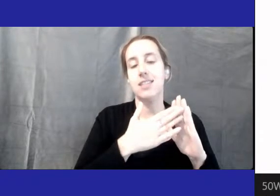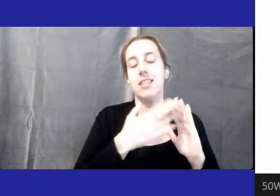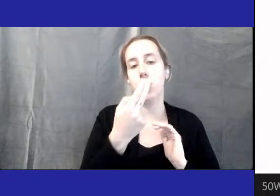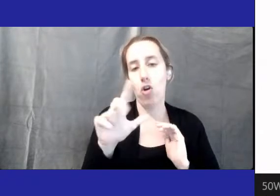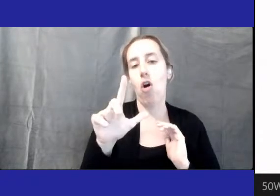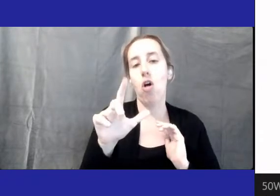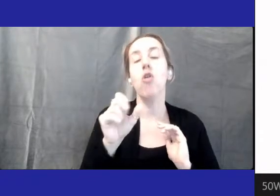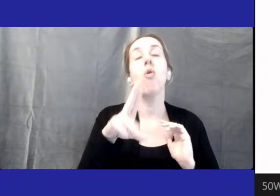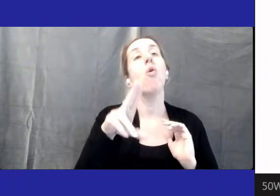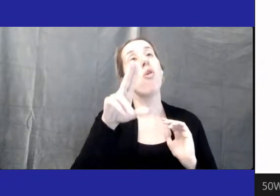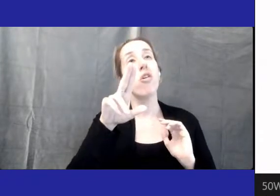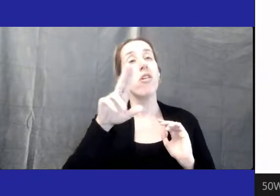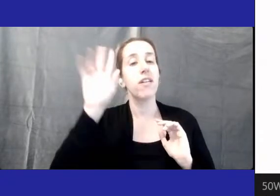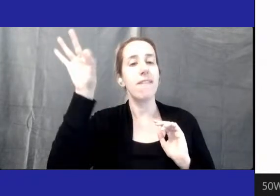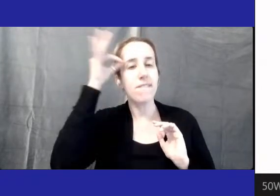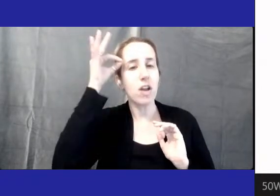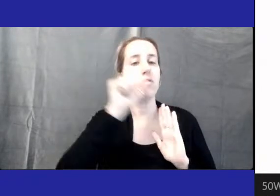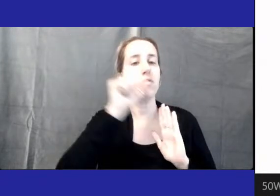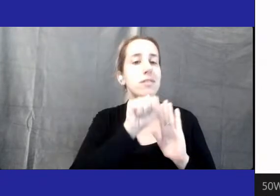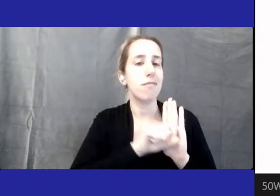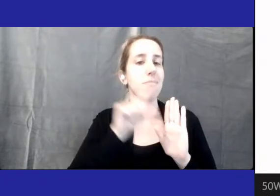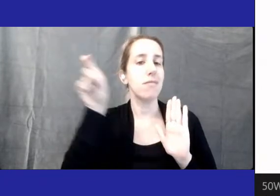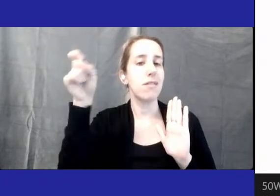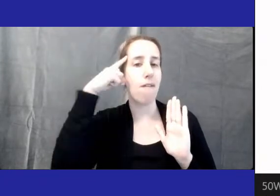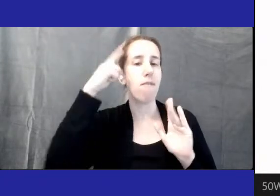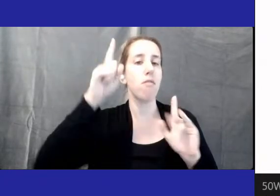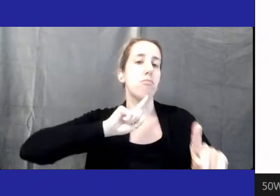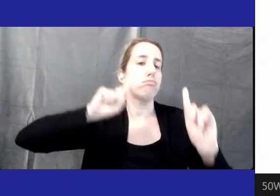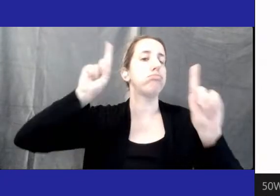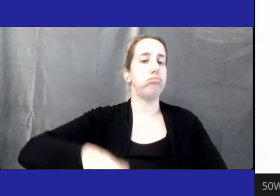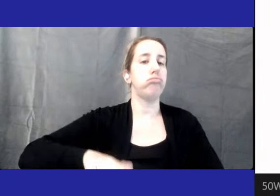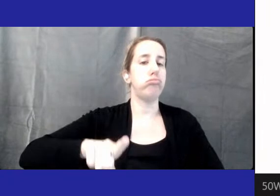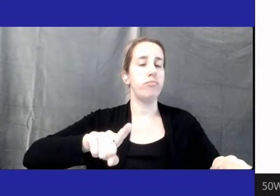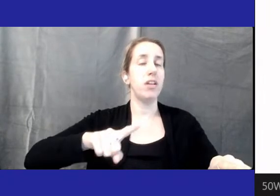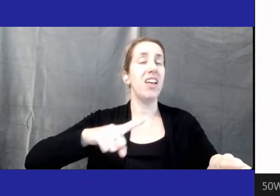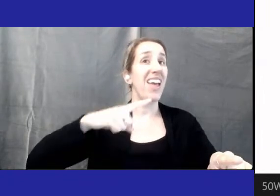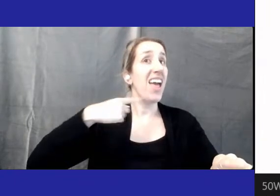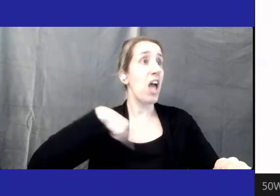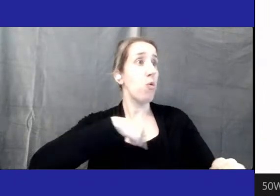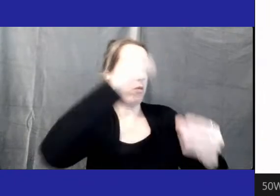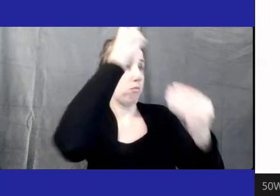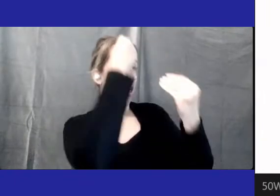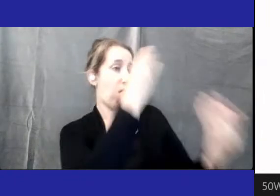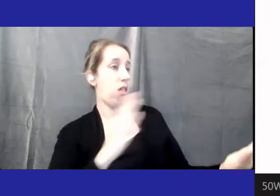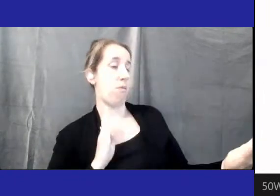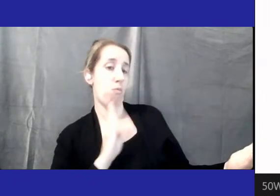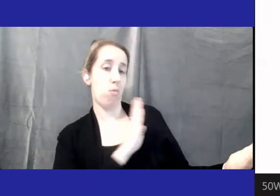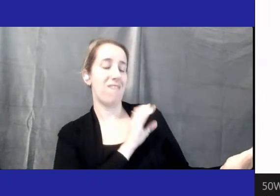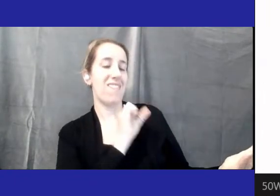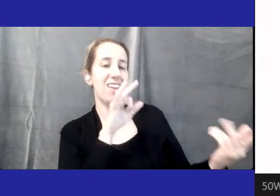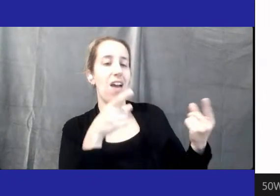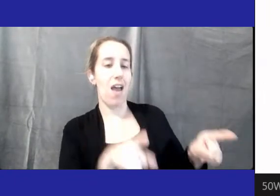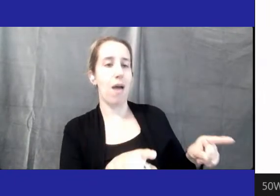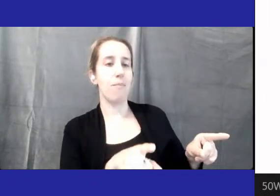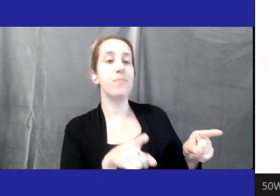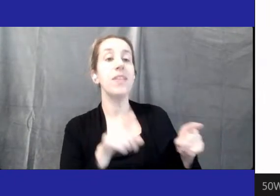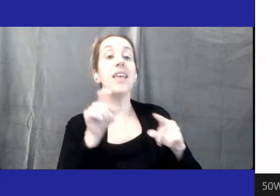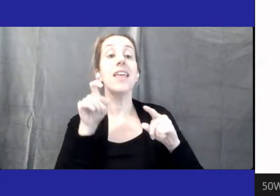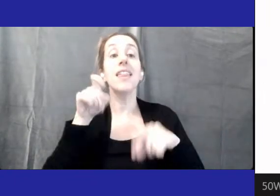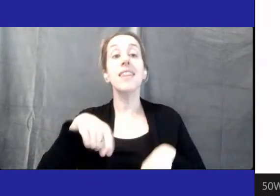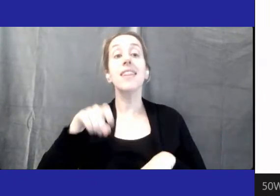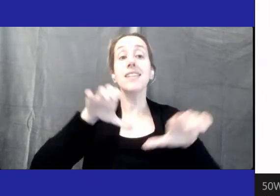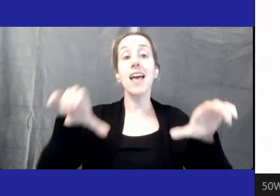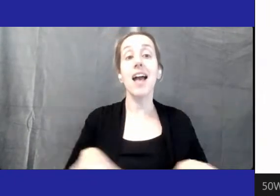government, and we would notify the board in that event. This activation of the contract would presuppose